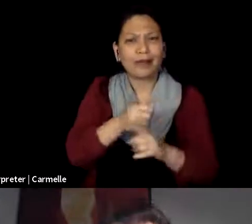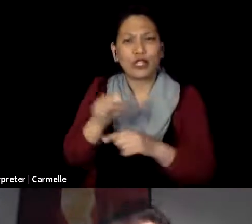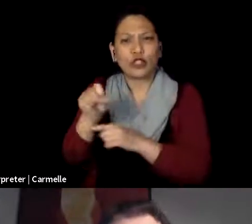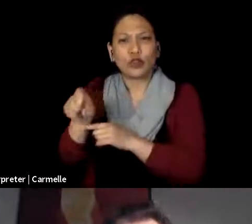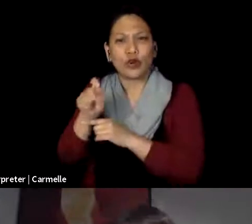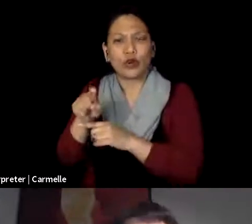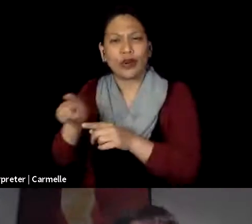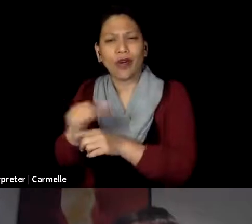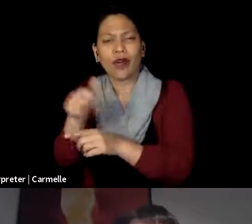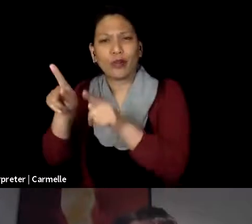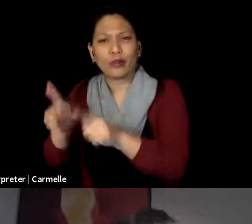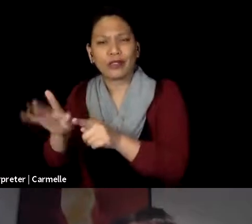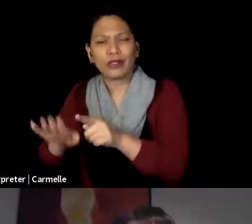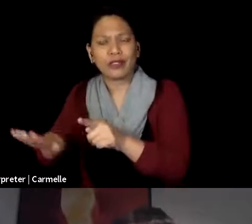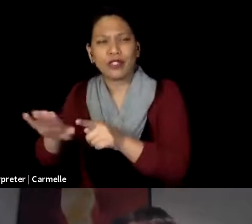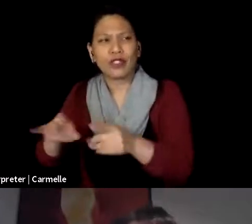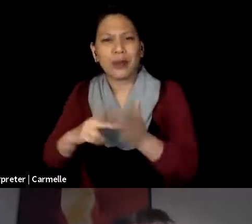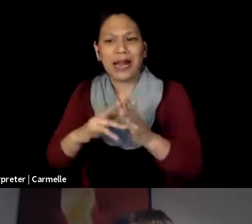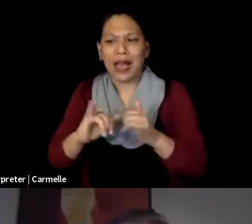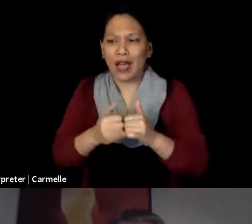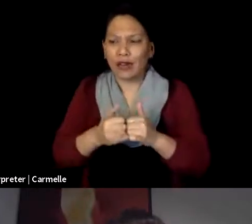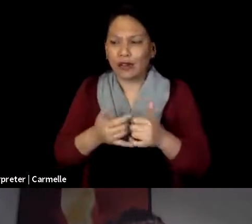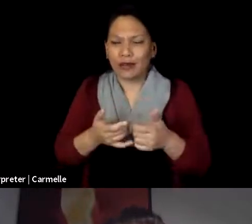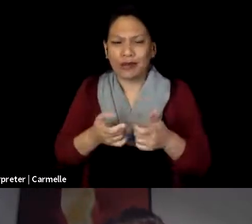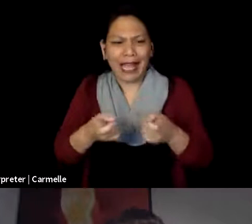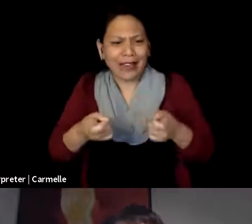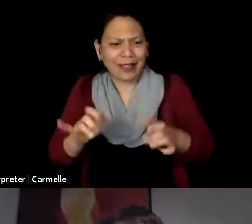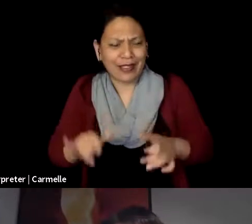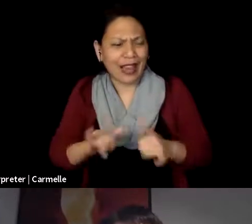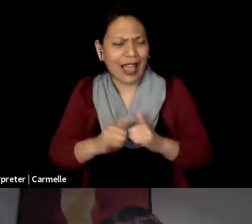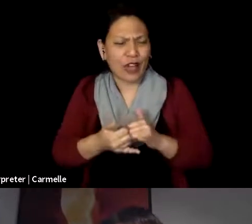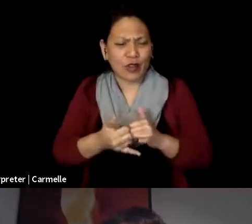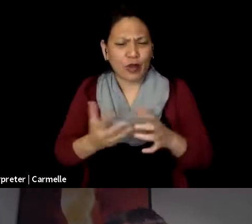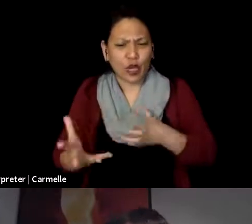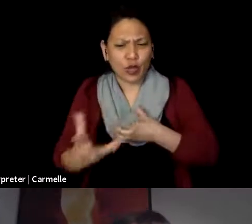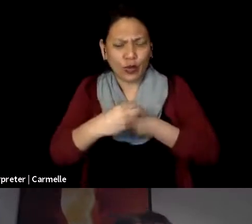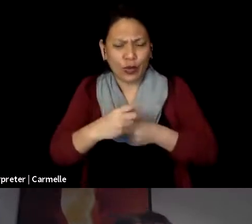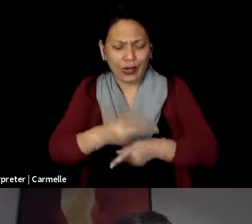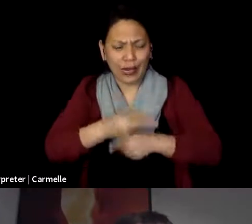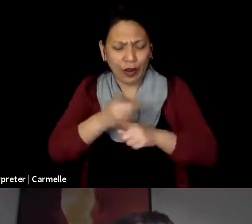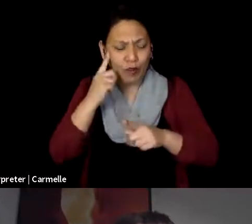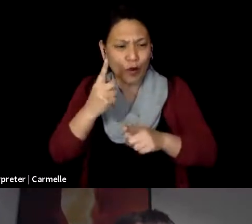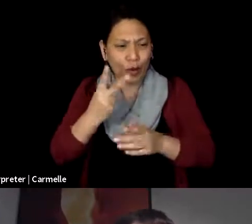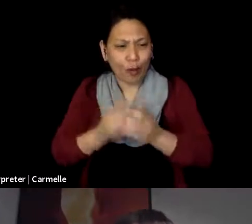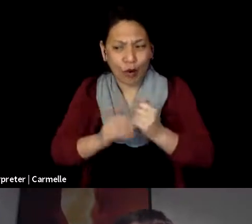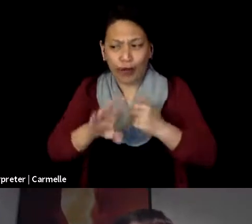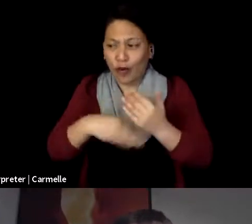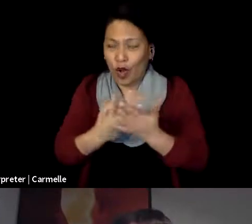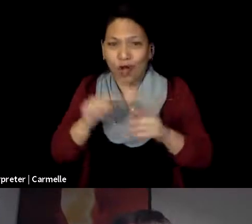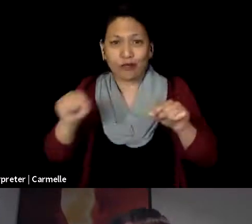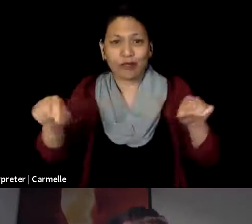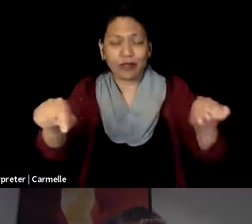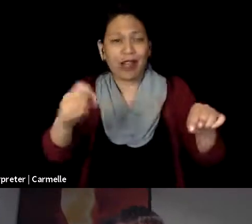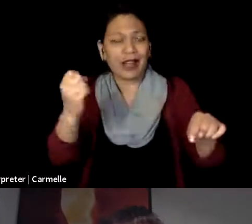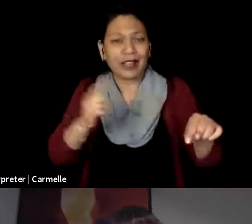hold space for that and how to incorporate care into holding many